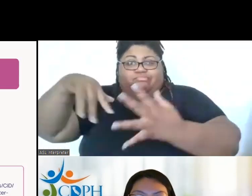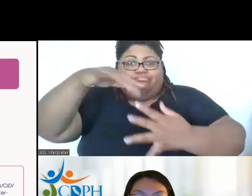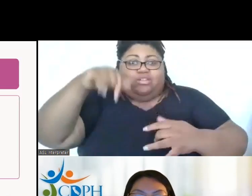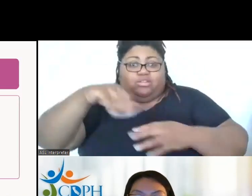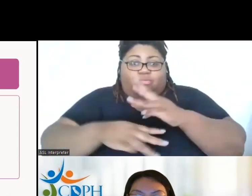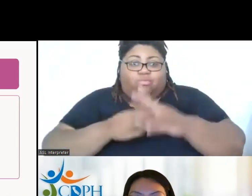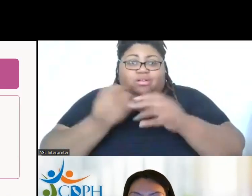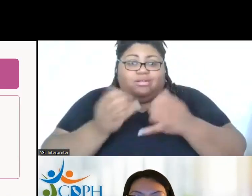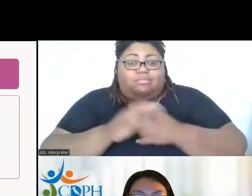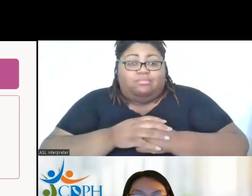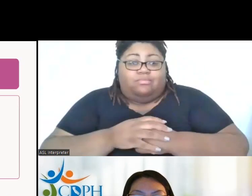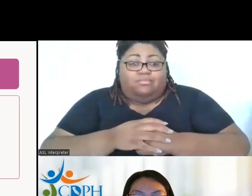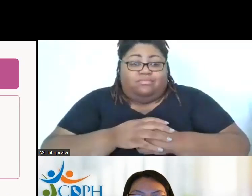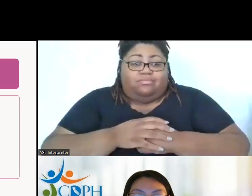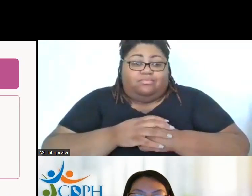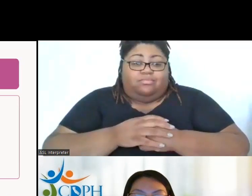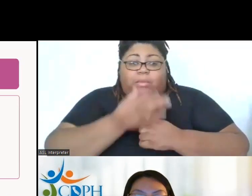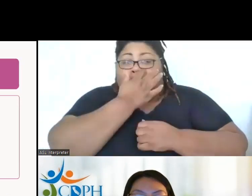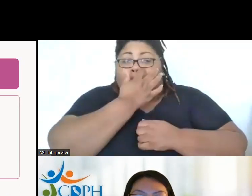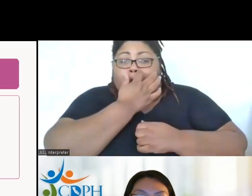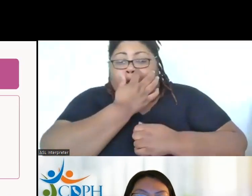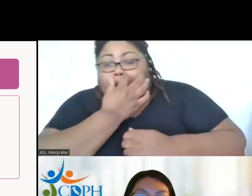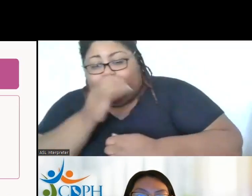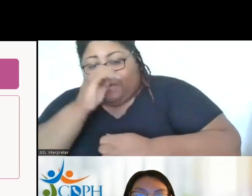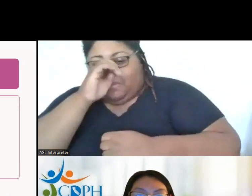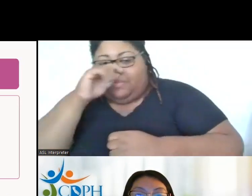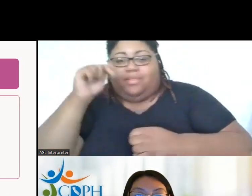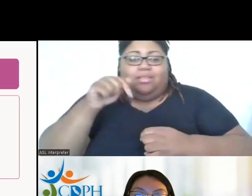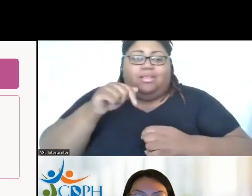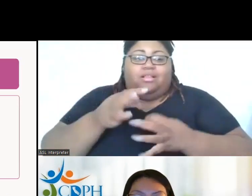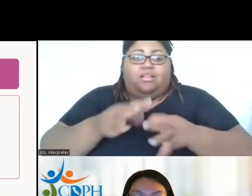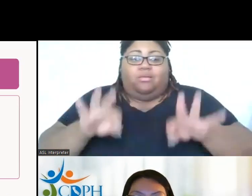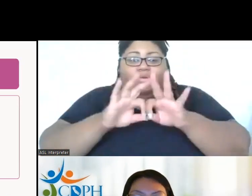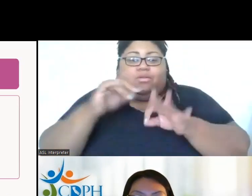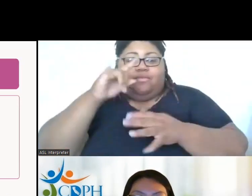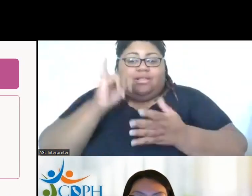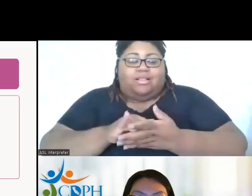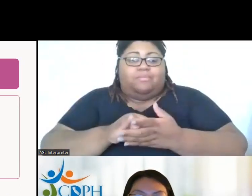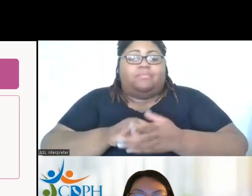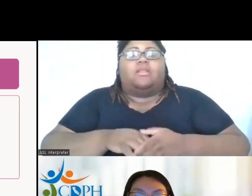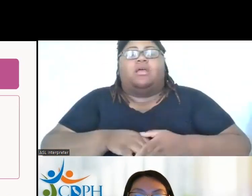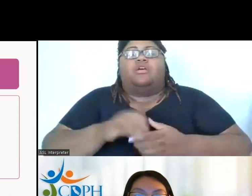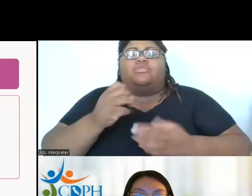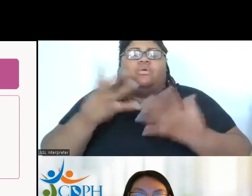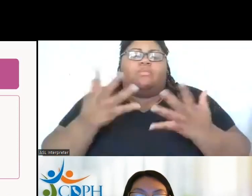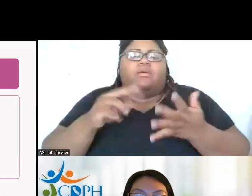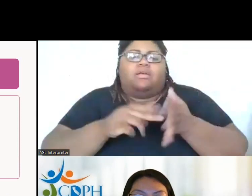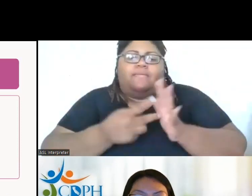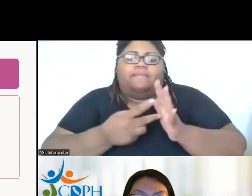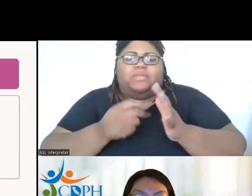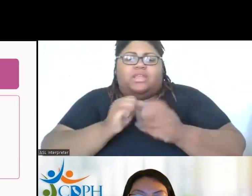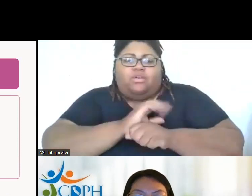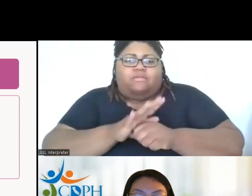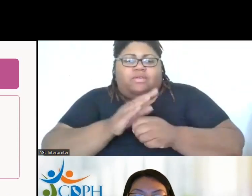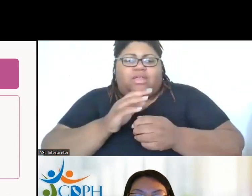were 5 tips, and the link to it's on the deck. So what are COVID-19 treatments?